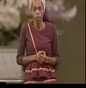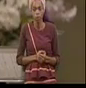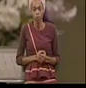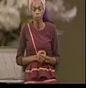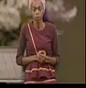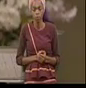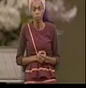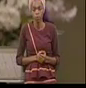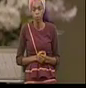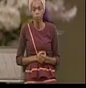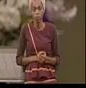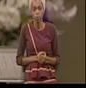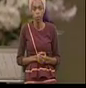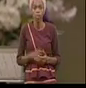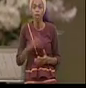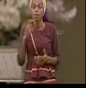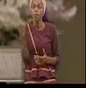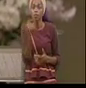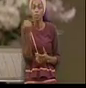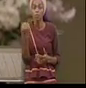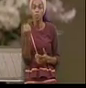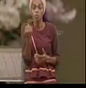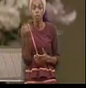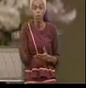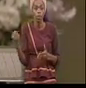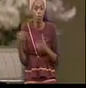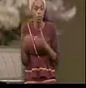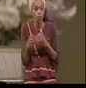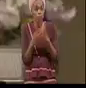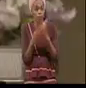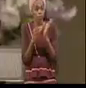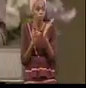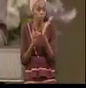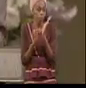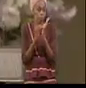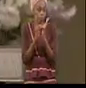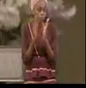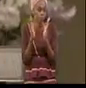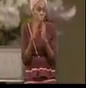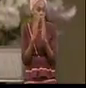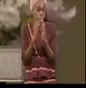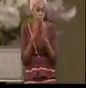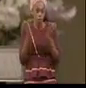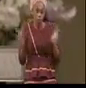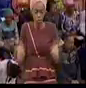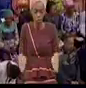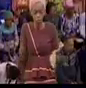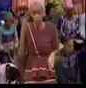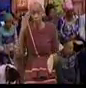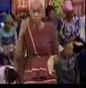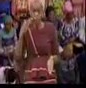here. This coming Tuesday, all our leaders are expected to be here. Thank you and God bless you.